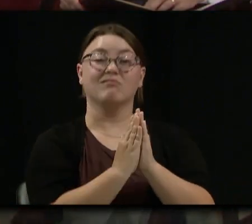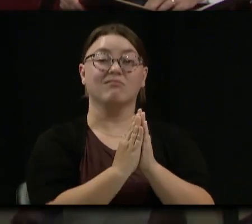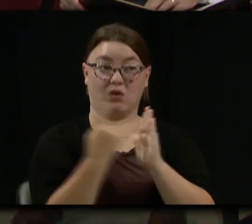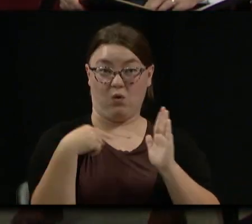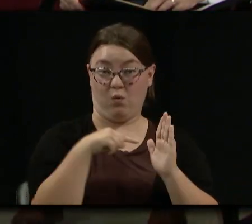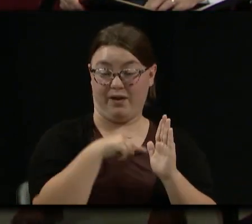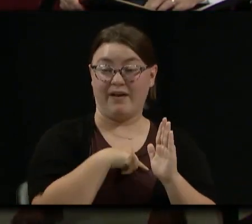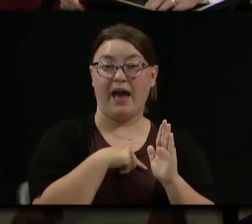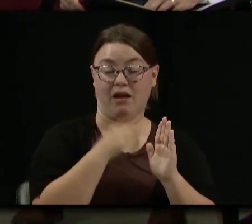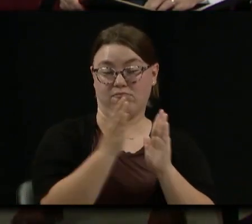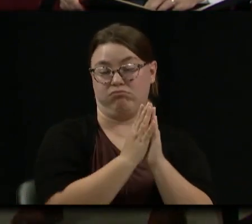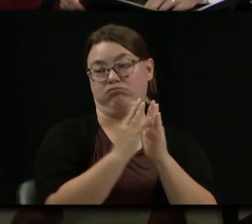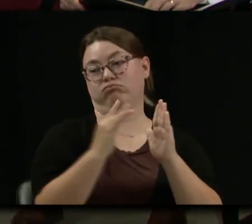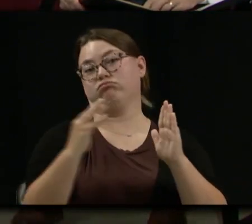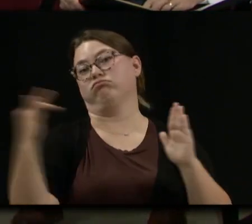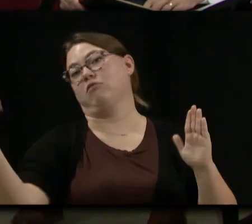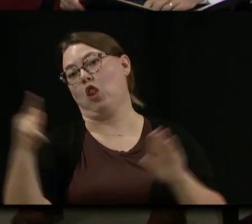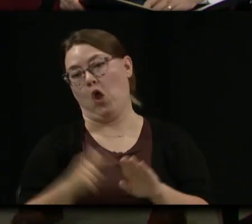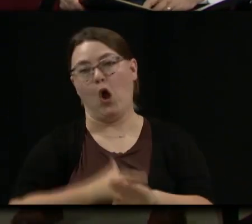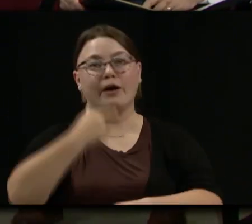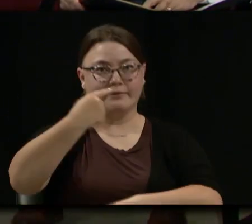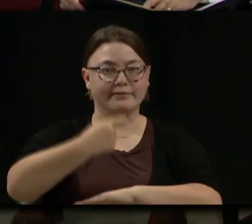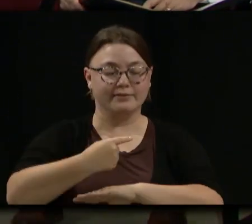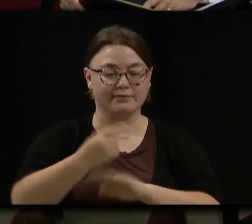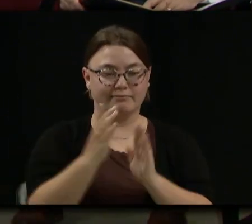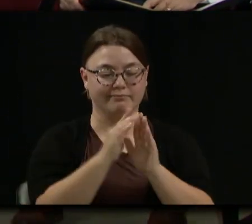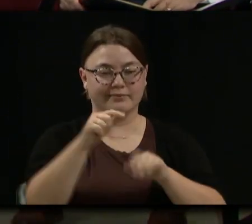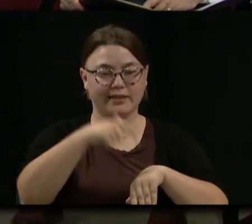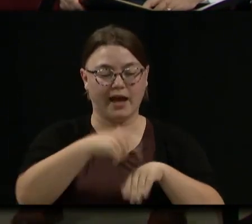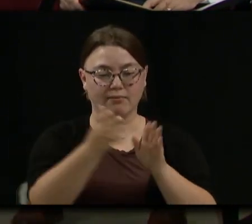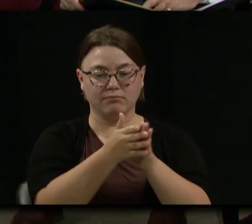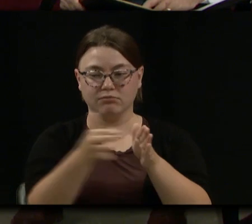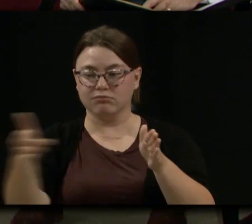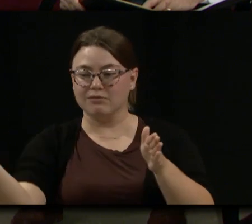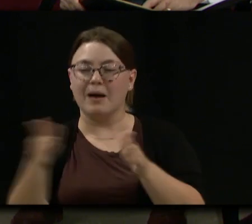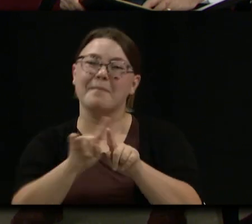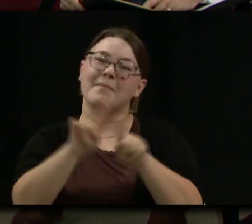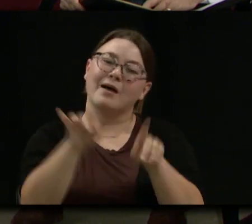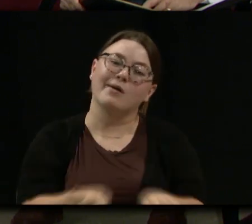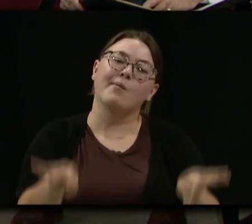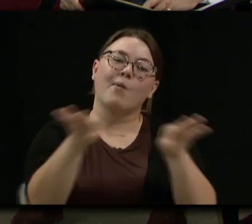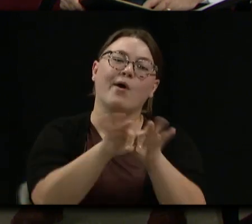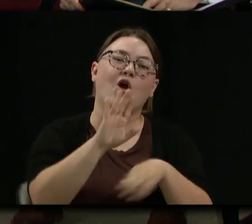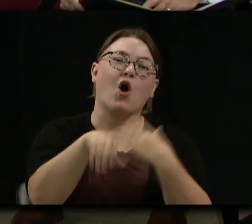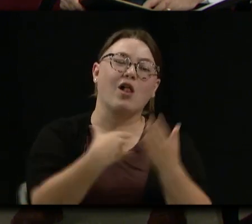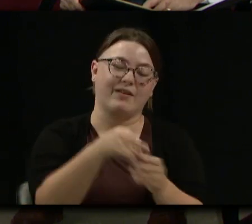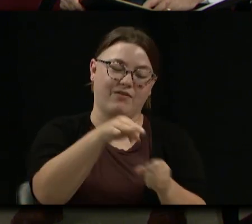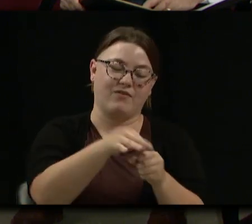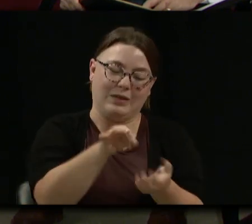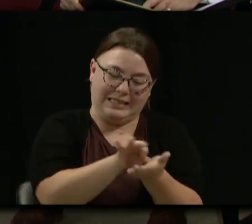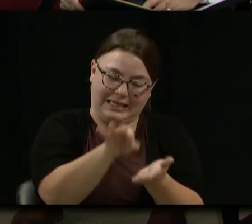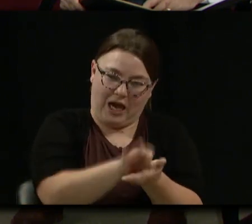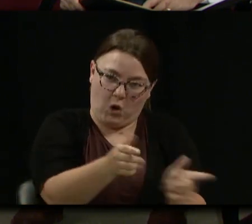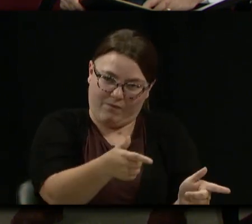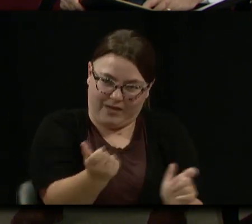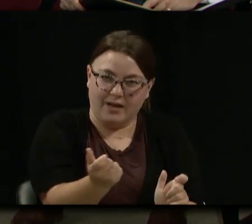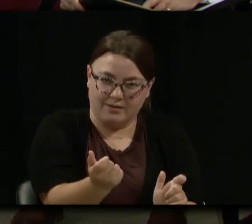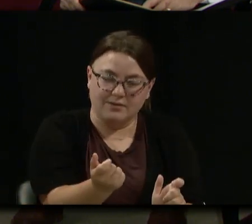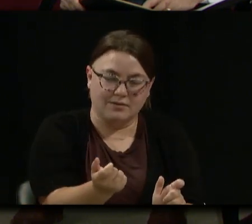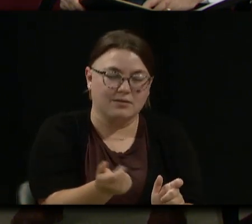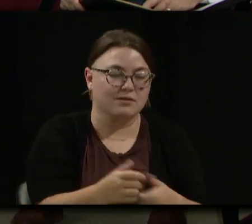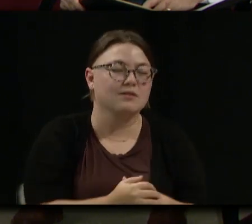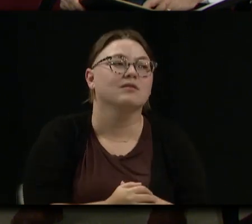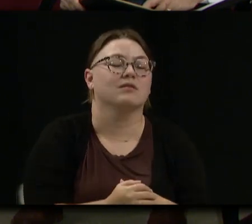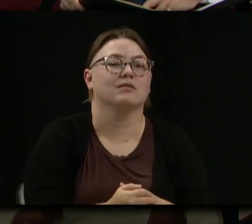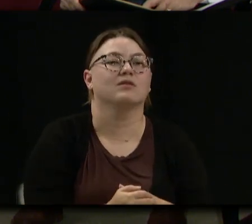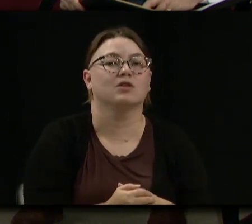they shortened it up just to try and make sure we're getting all the votes counted as quickly as possible. We would go into